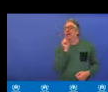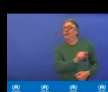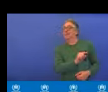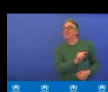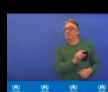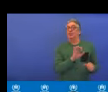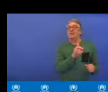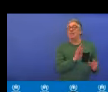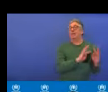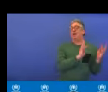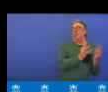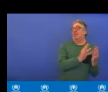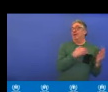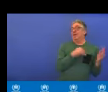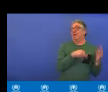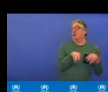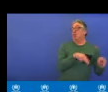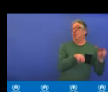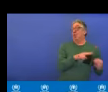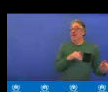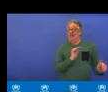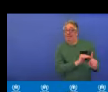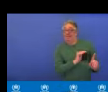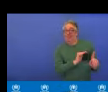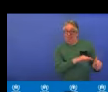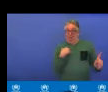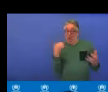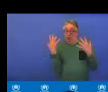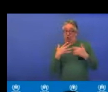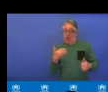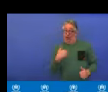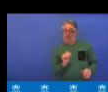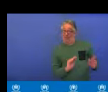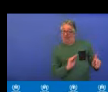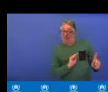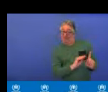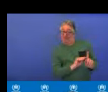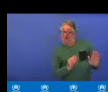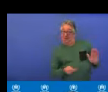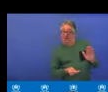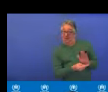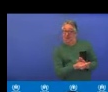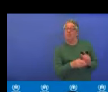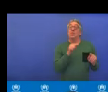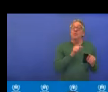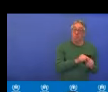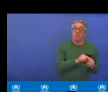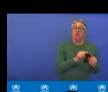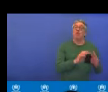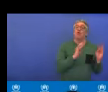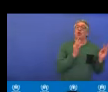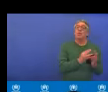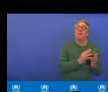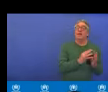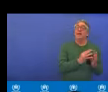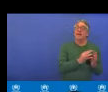the CRPD. We raised concerns about these issues to the committee, and they in turn issued recommendations aligned with those concerns